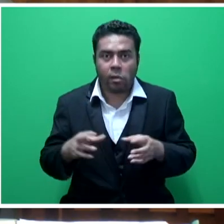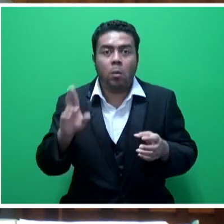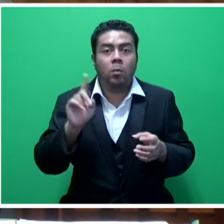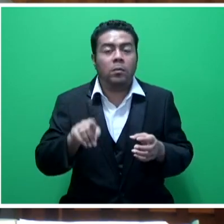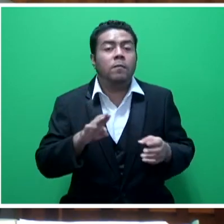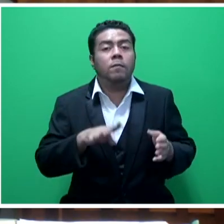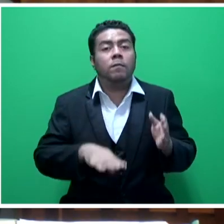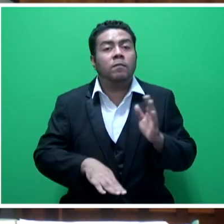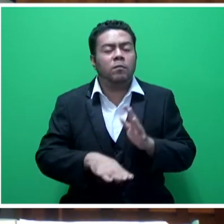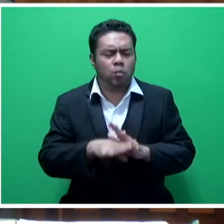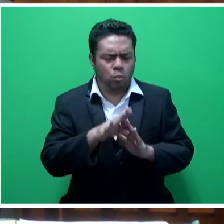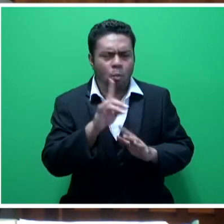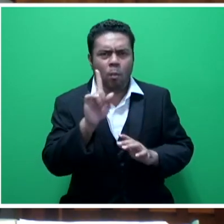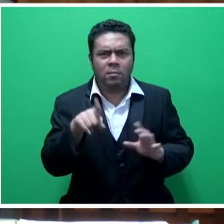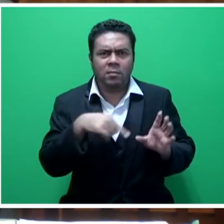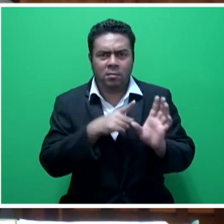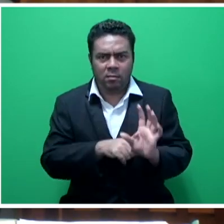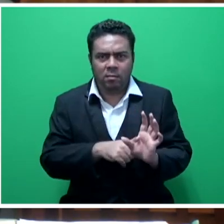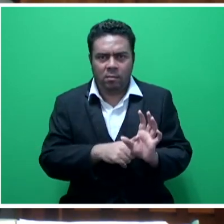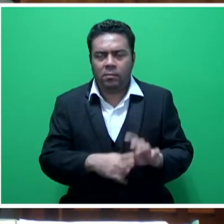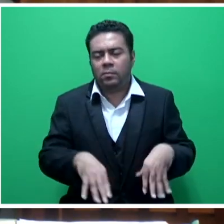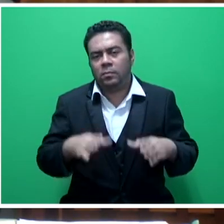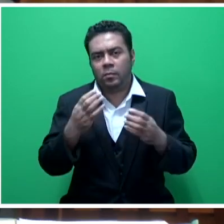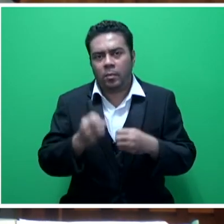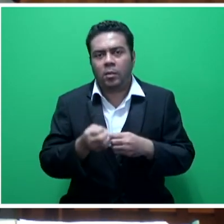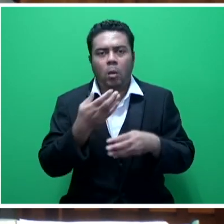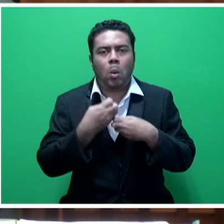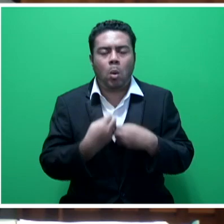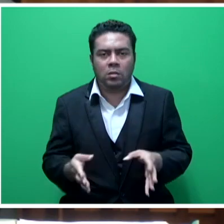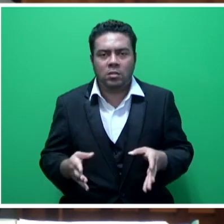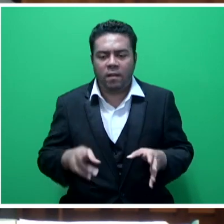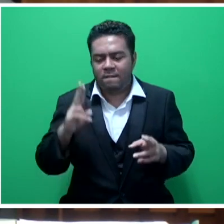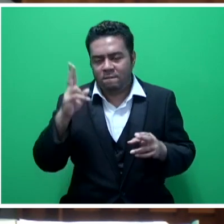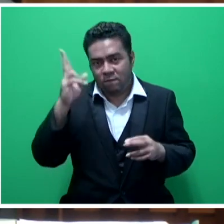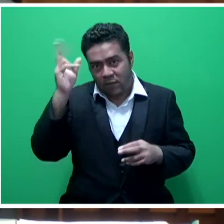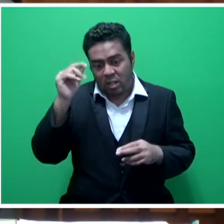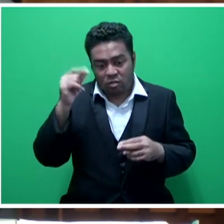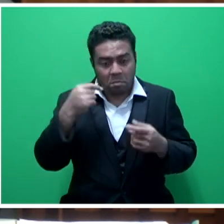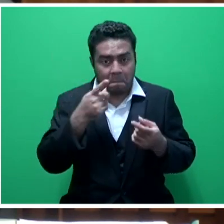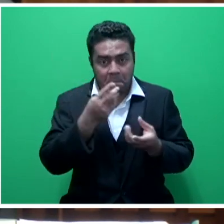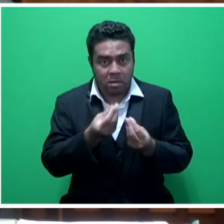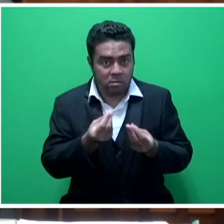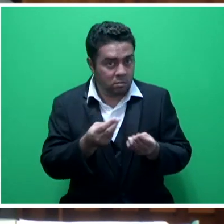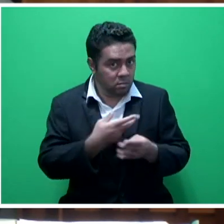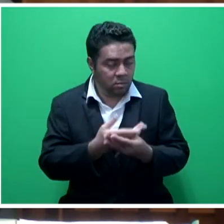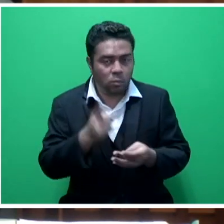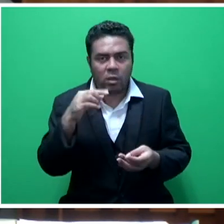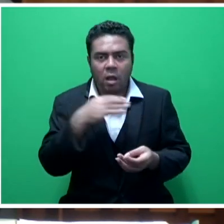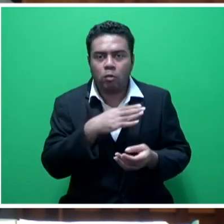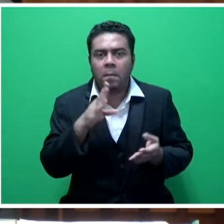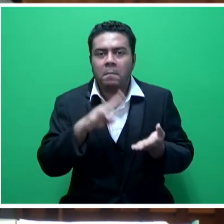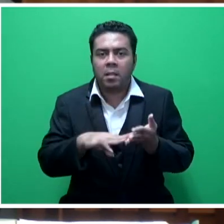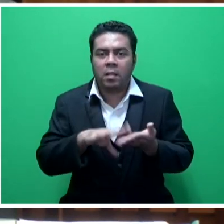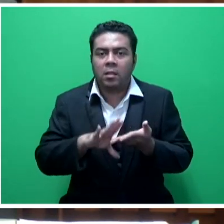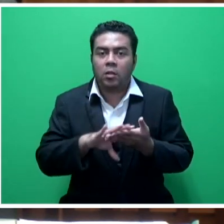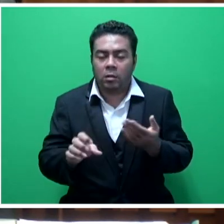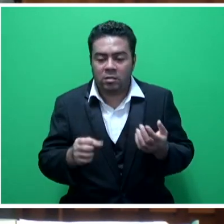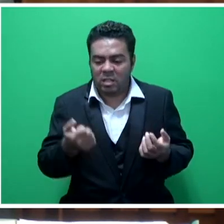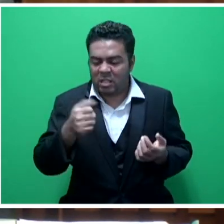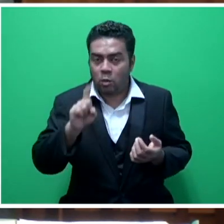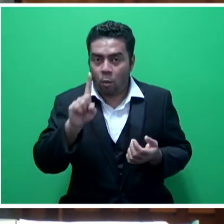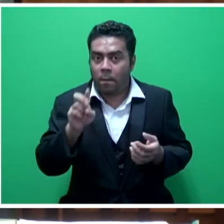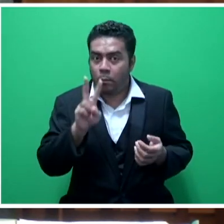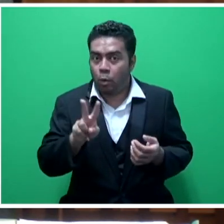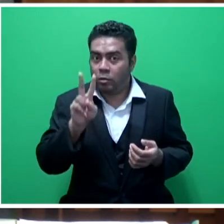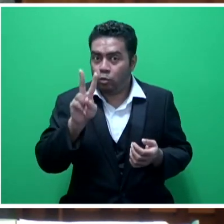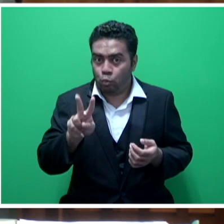full-year forecasted operating loss of Fijian $100 million in 5 months to an operating profit of Fijian $61.2